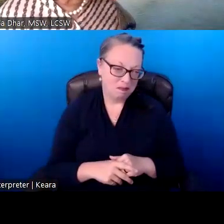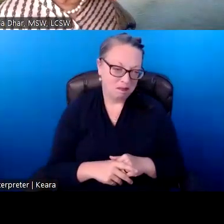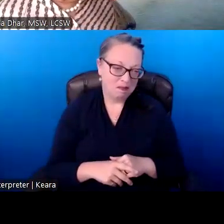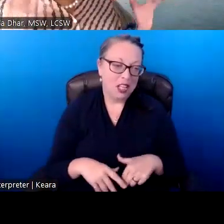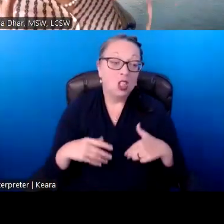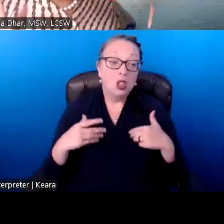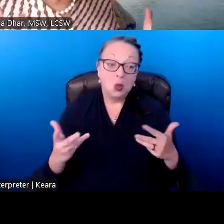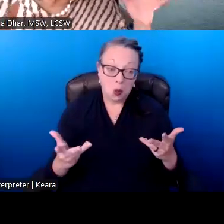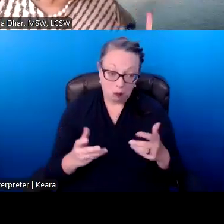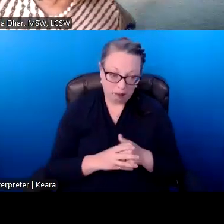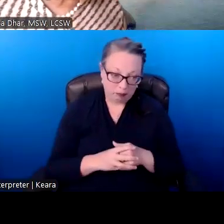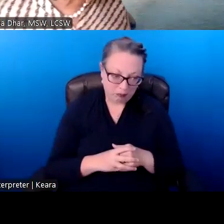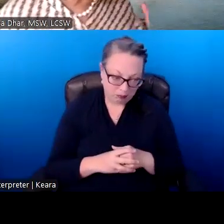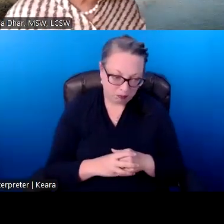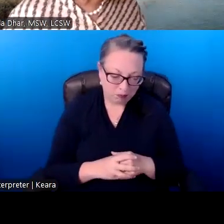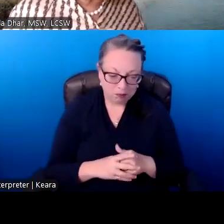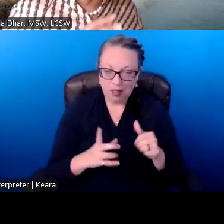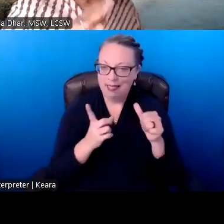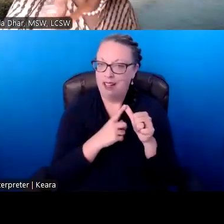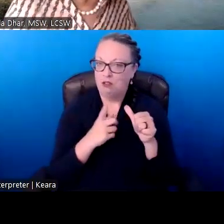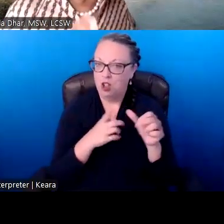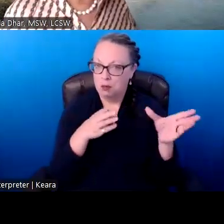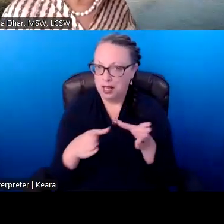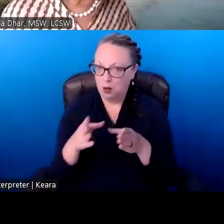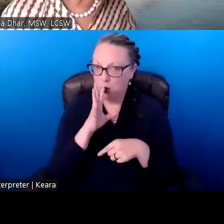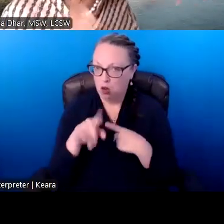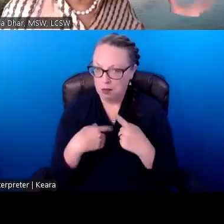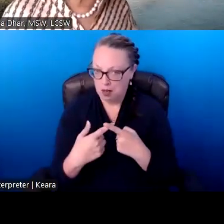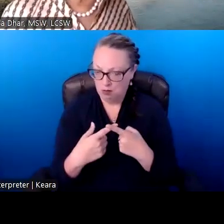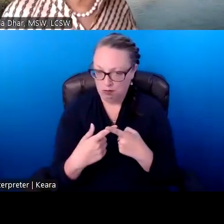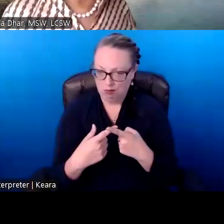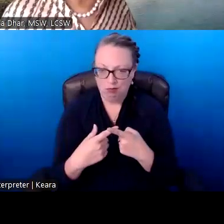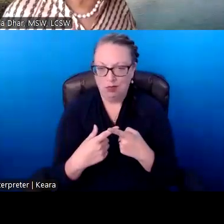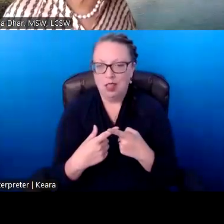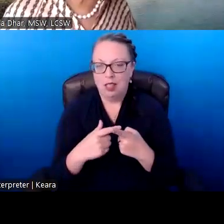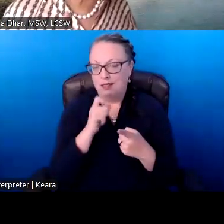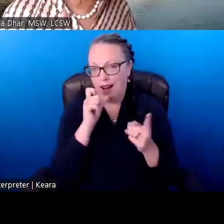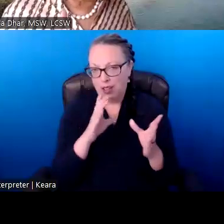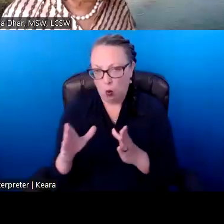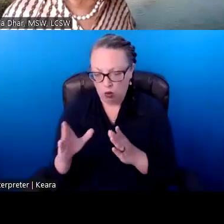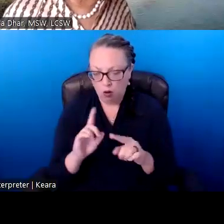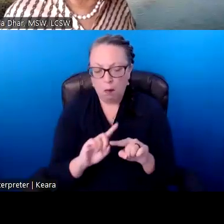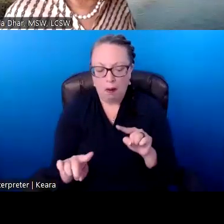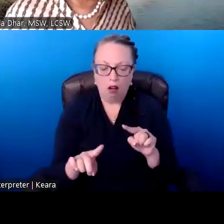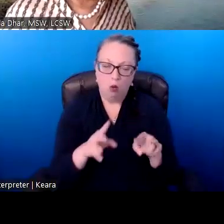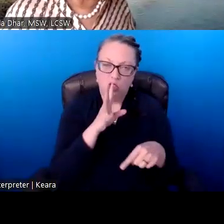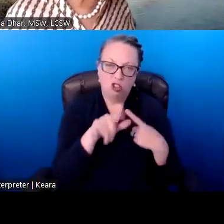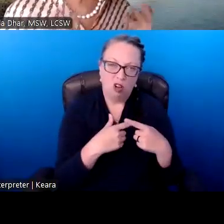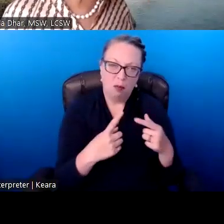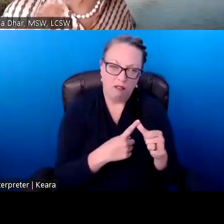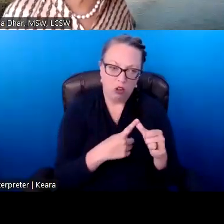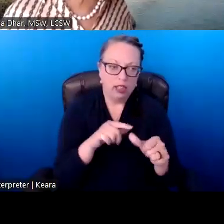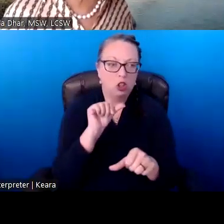So remember the first strategy we talked about, it's not in any order, is workforce shortage.